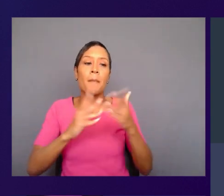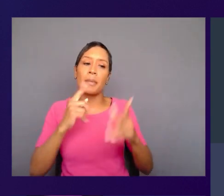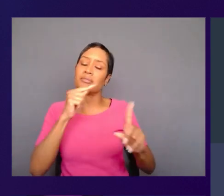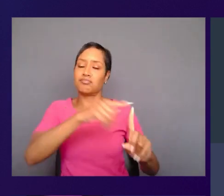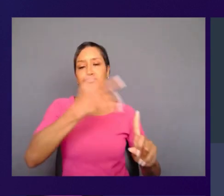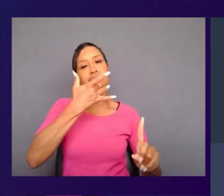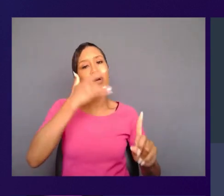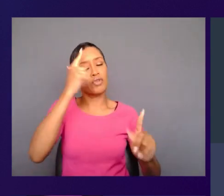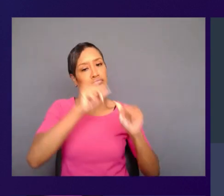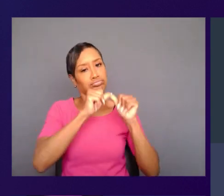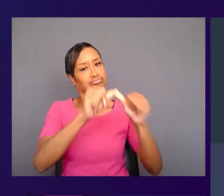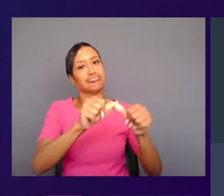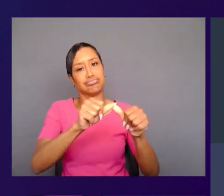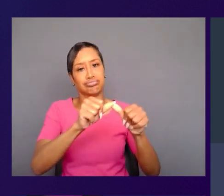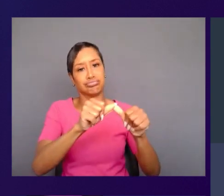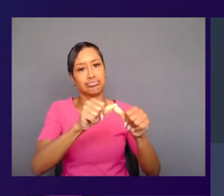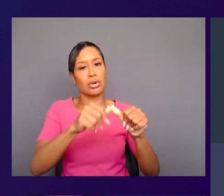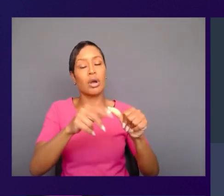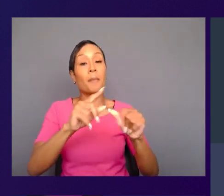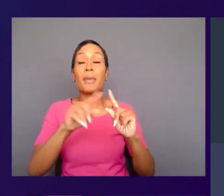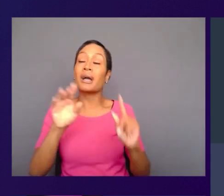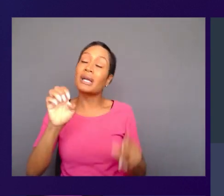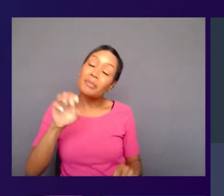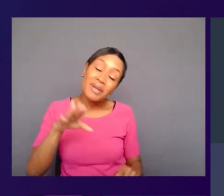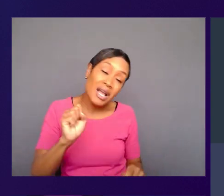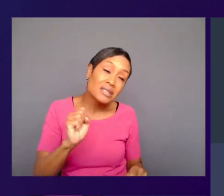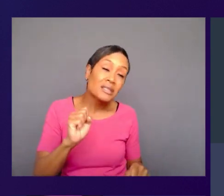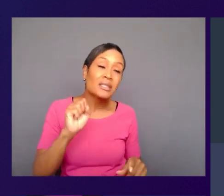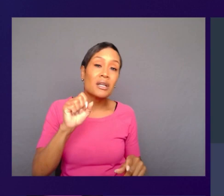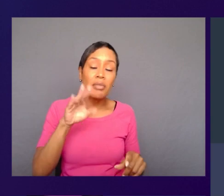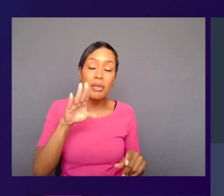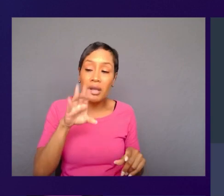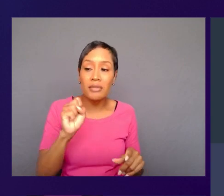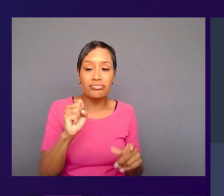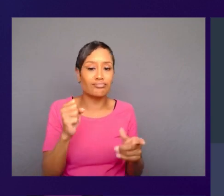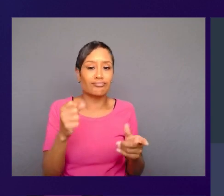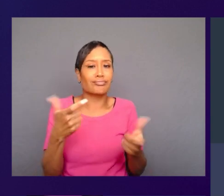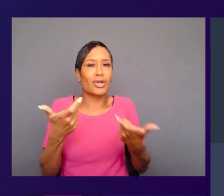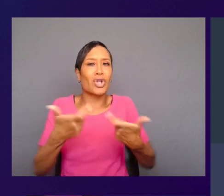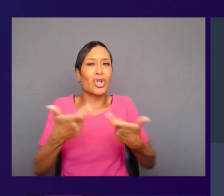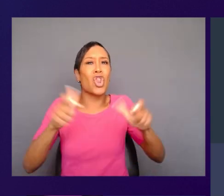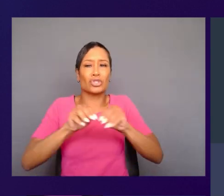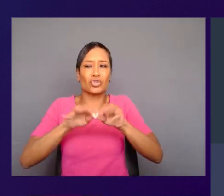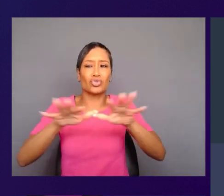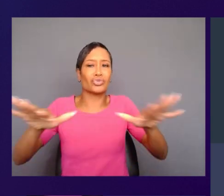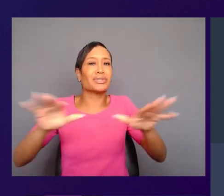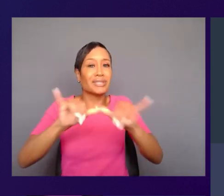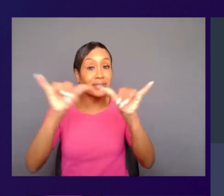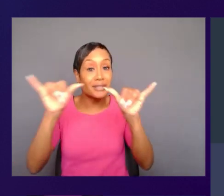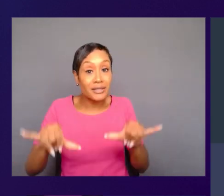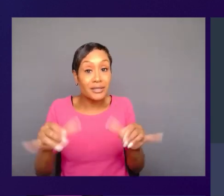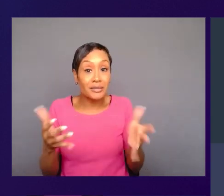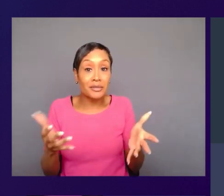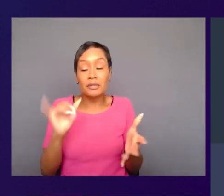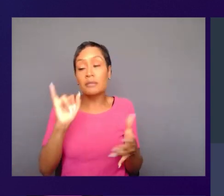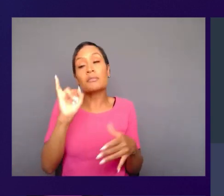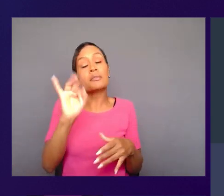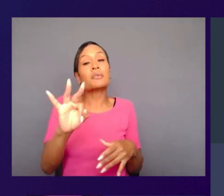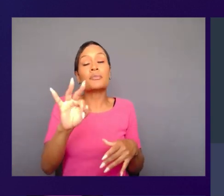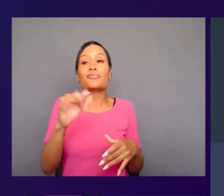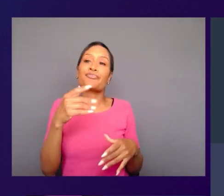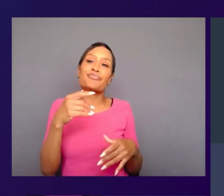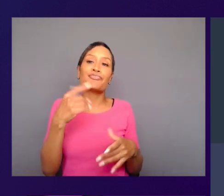But in EBS is considered, we're a large distributed system. And so if you RAID